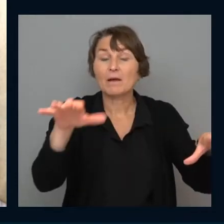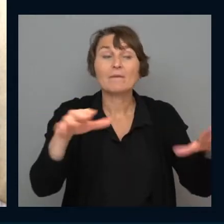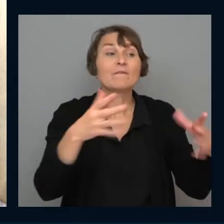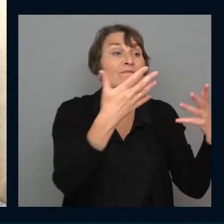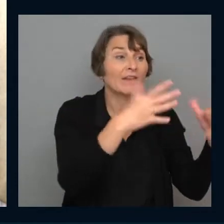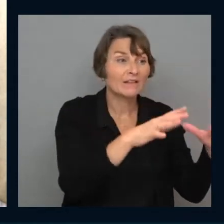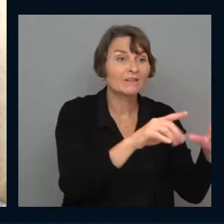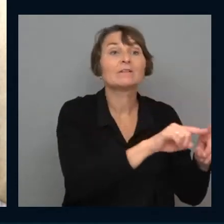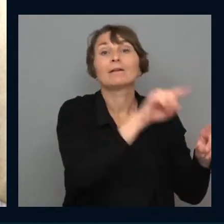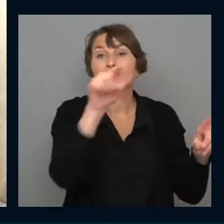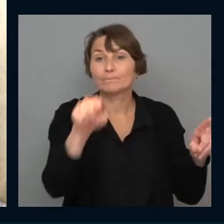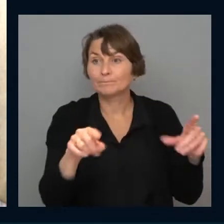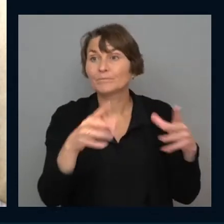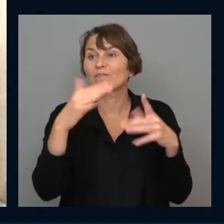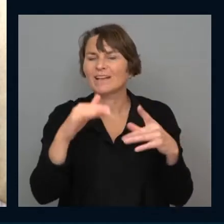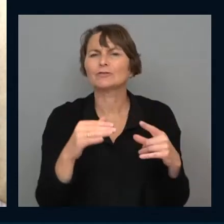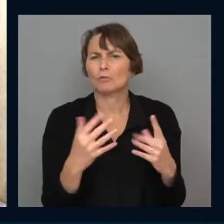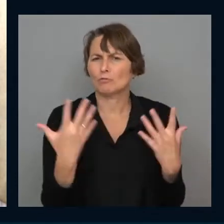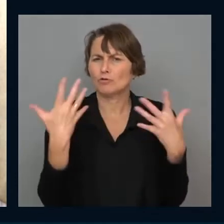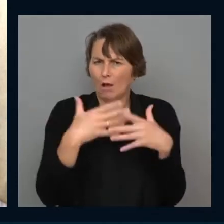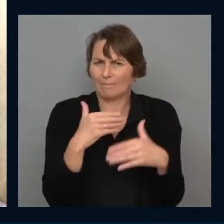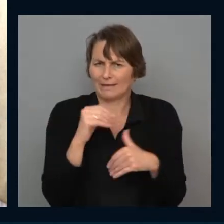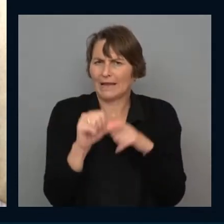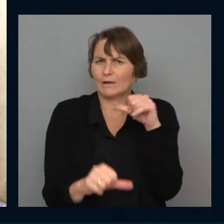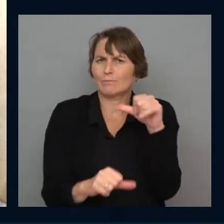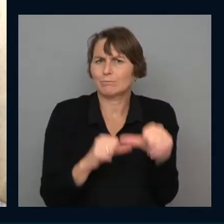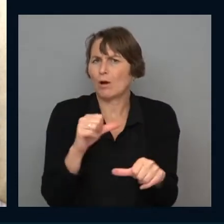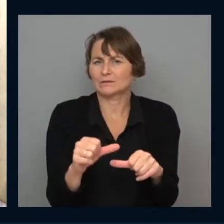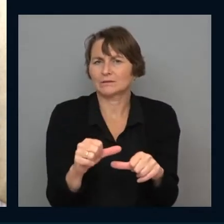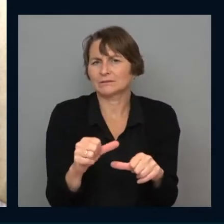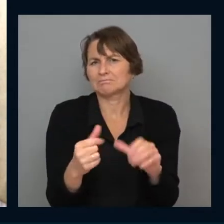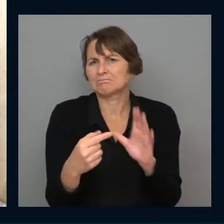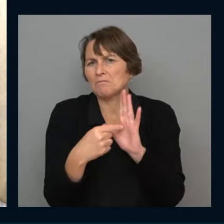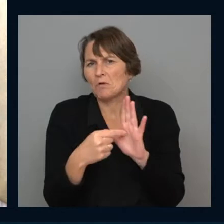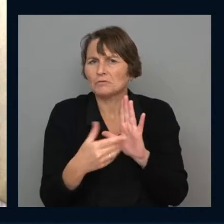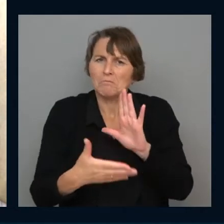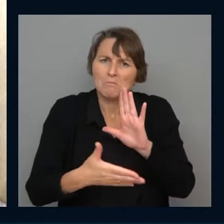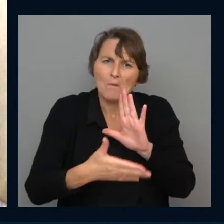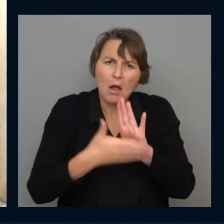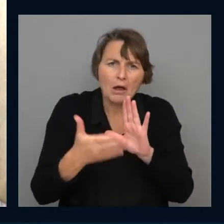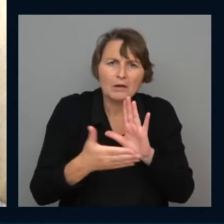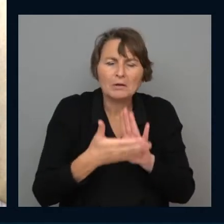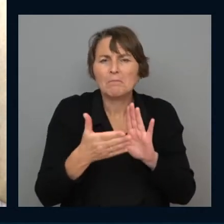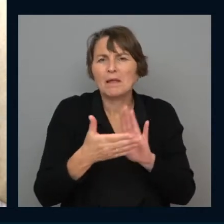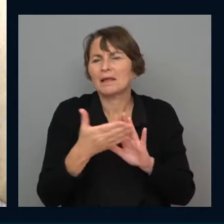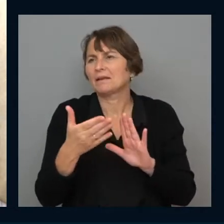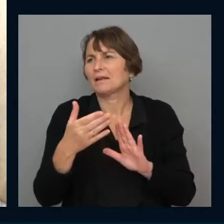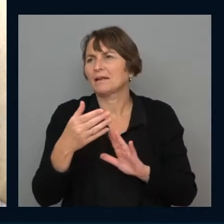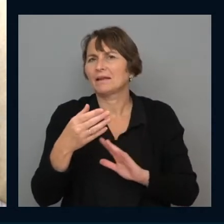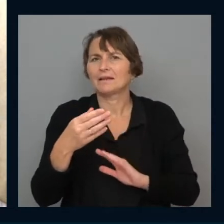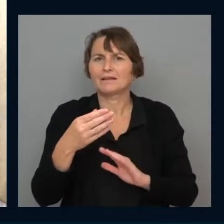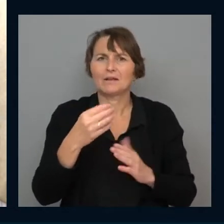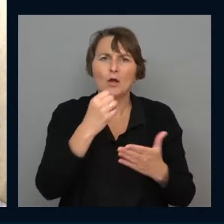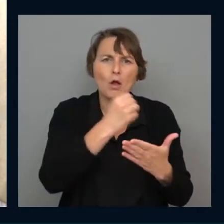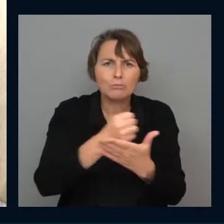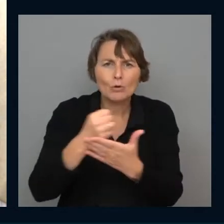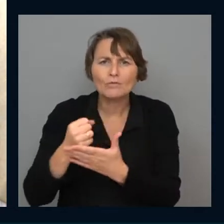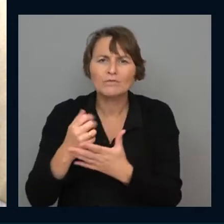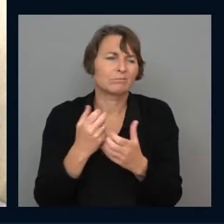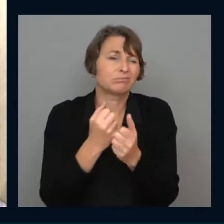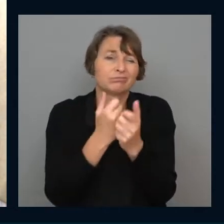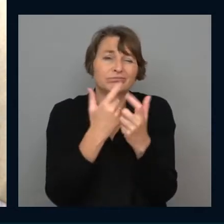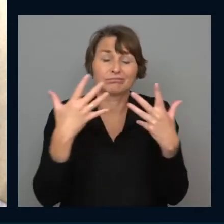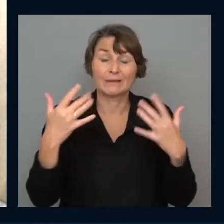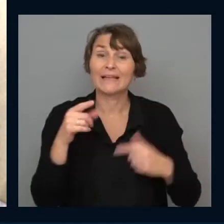some automation running that runs I don't know, automated UI test or even automated approval gates and things like that. If you